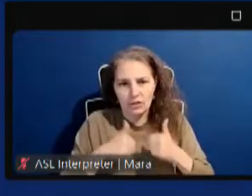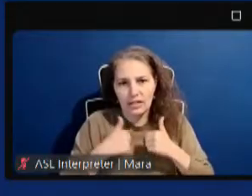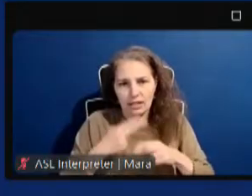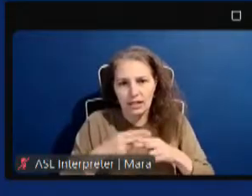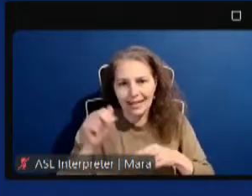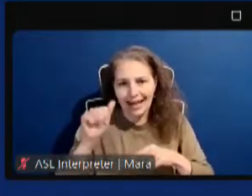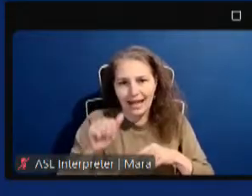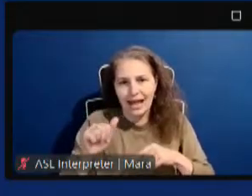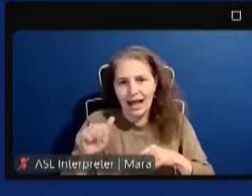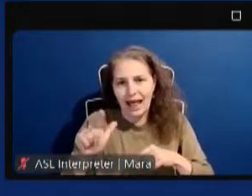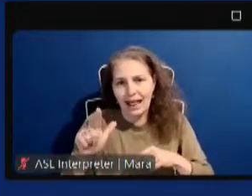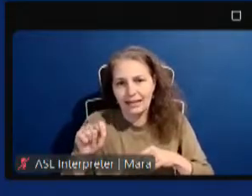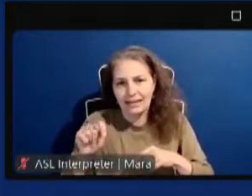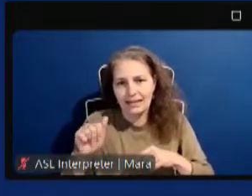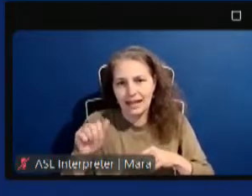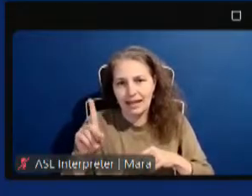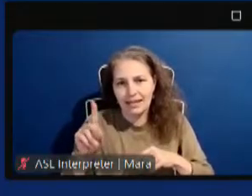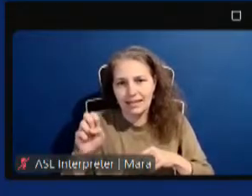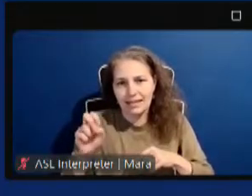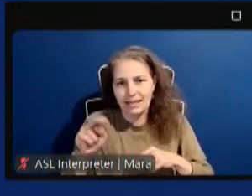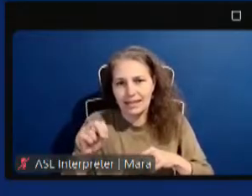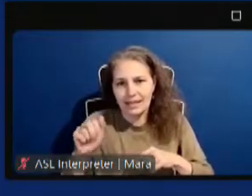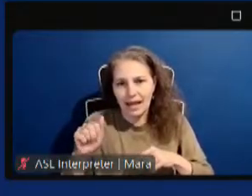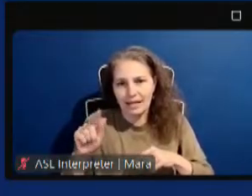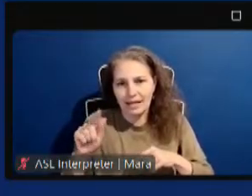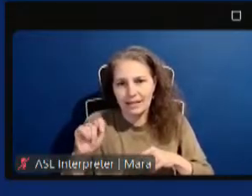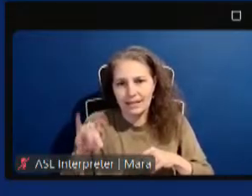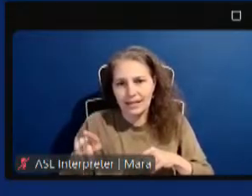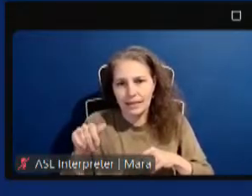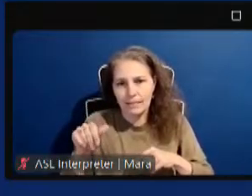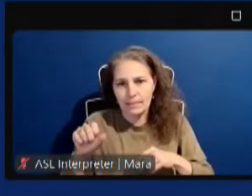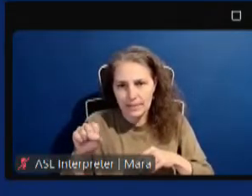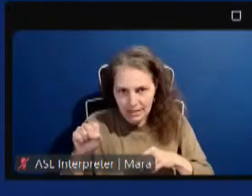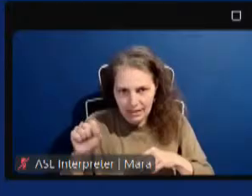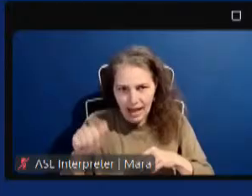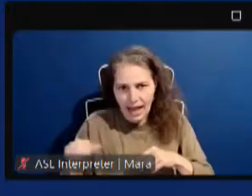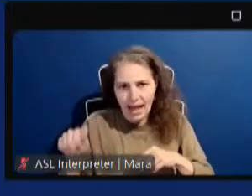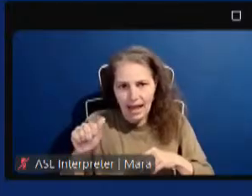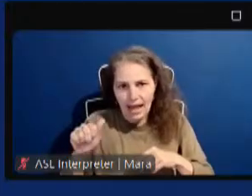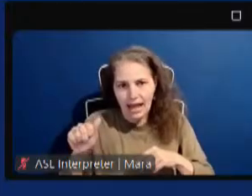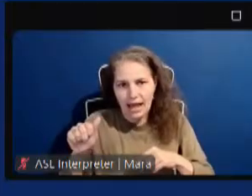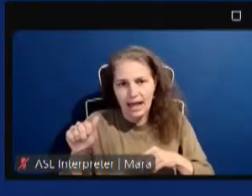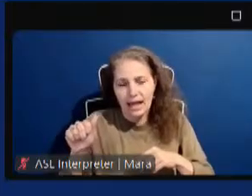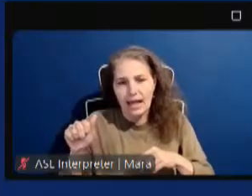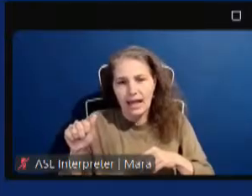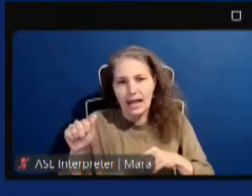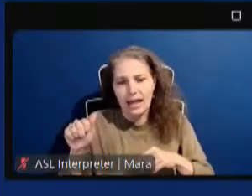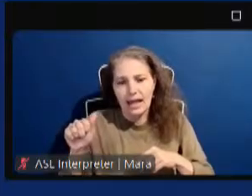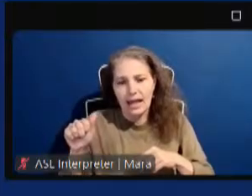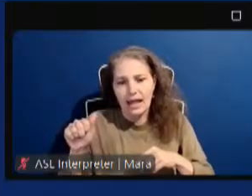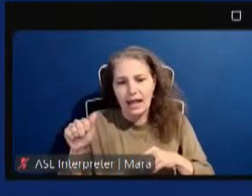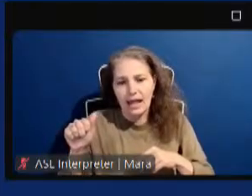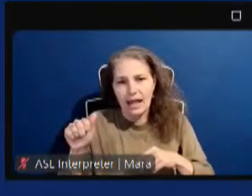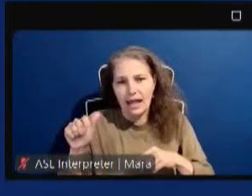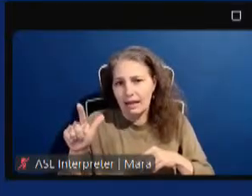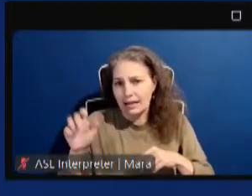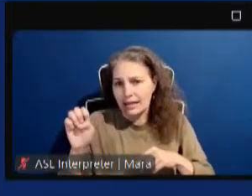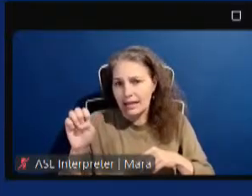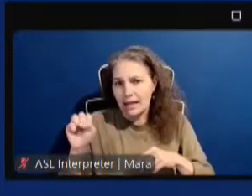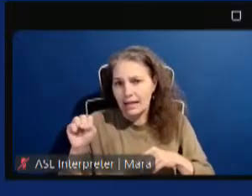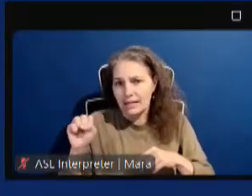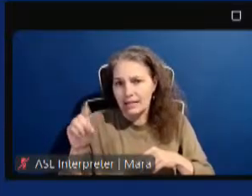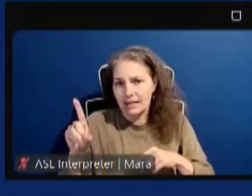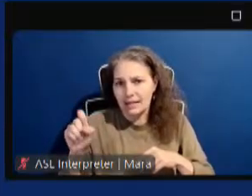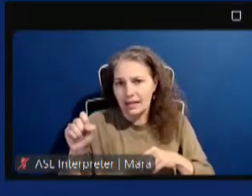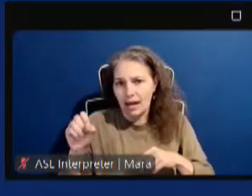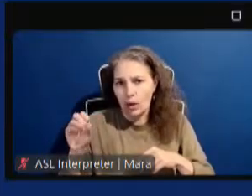altadena.tips@lasd.org. I'll type it in the chat box or chat messaging center. And one of the things that we're trying to do is